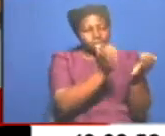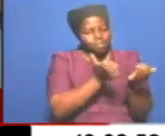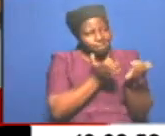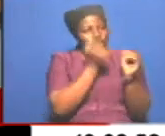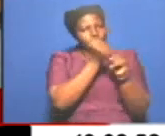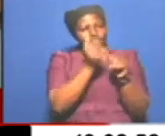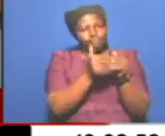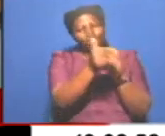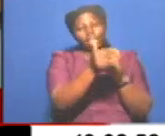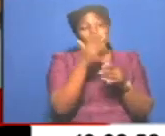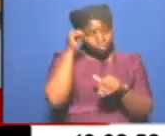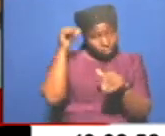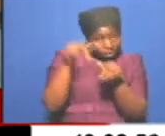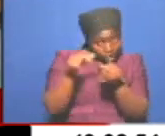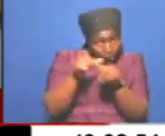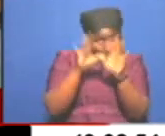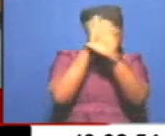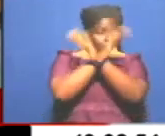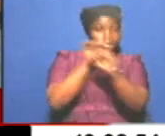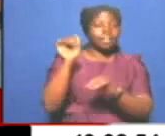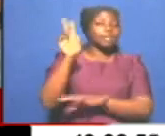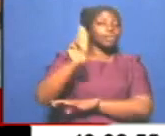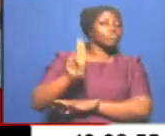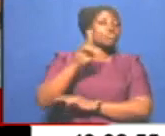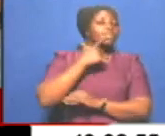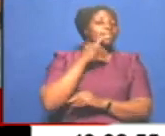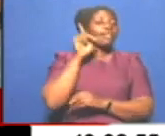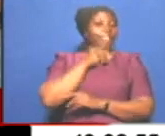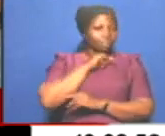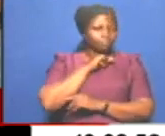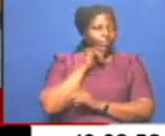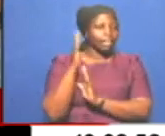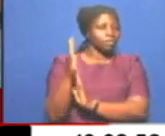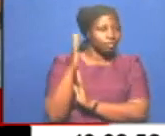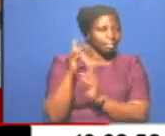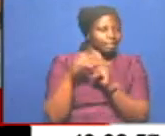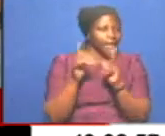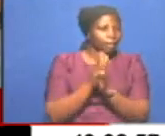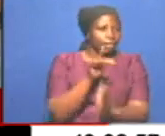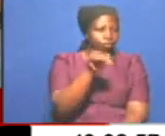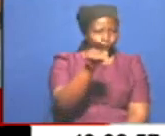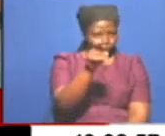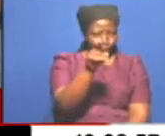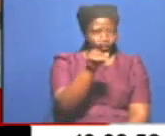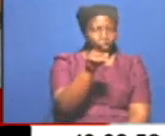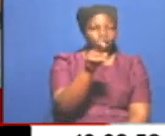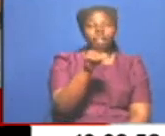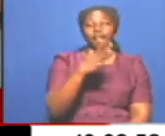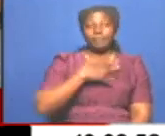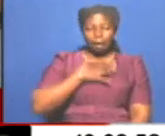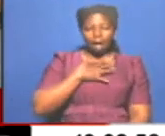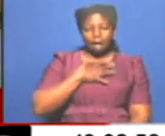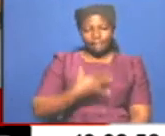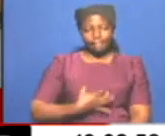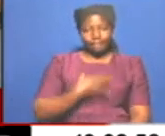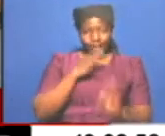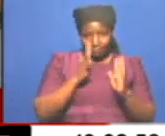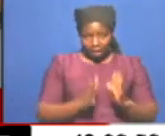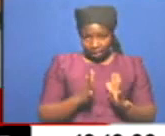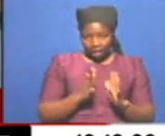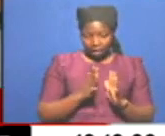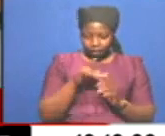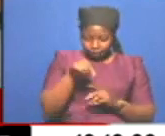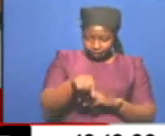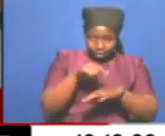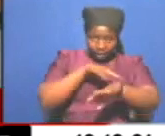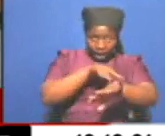President Uhuru Kenyatta, did say that security starts with you. And my guest on this hour,